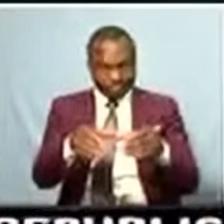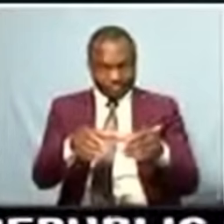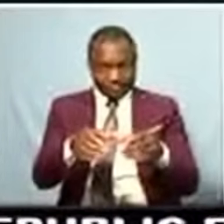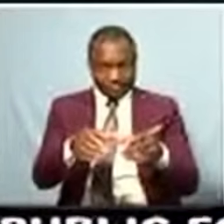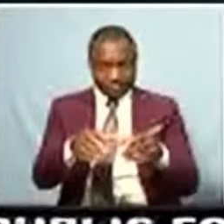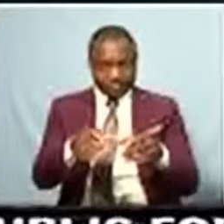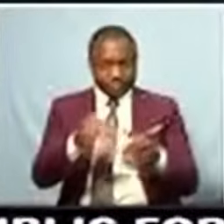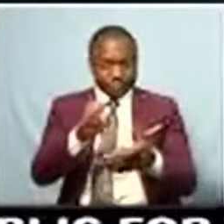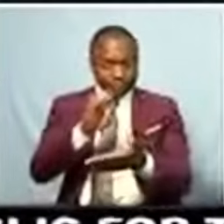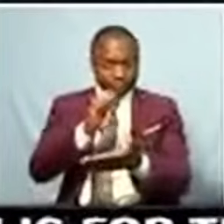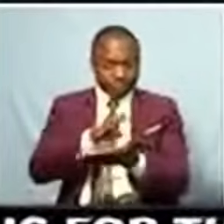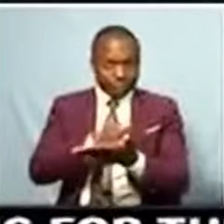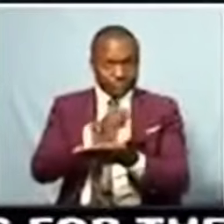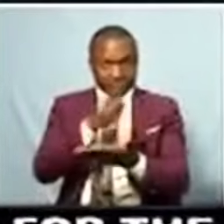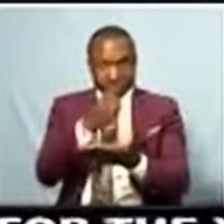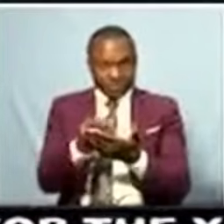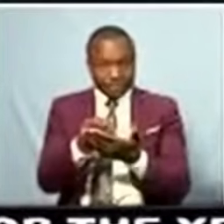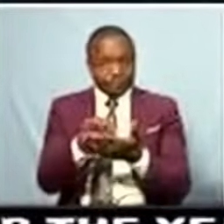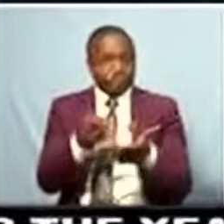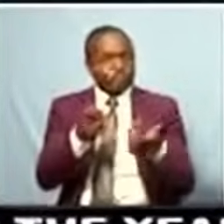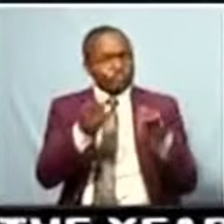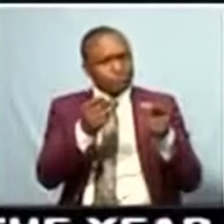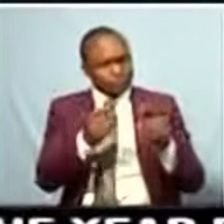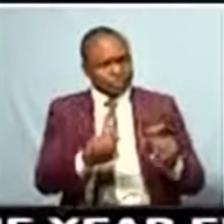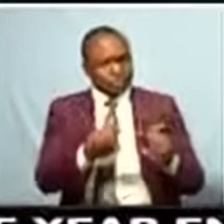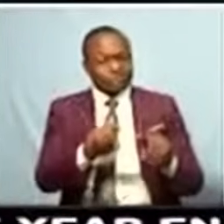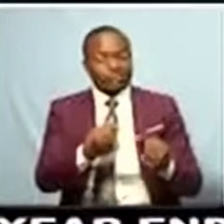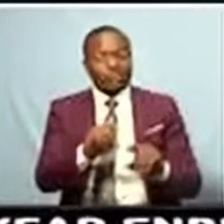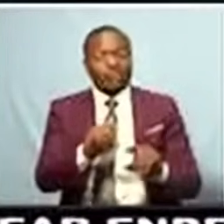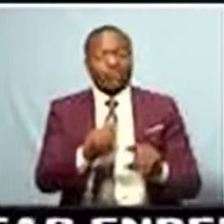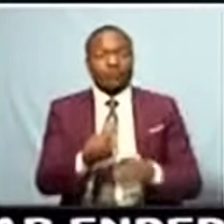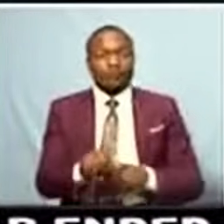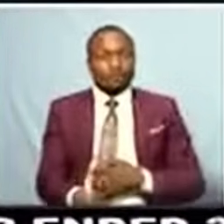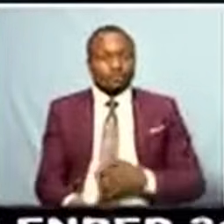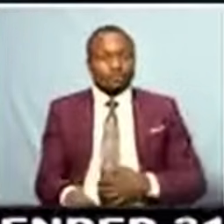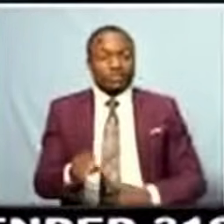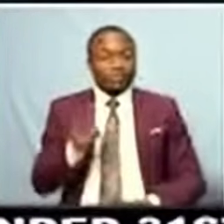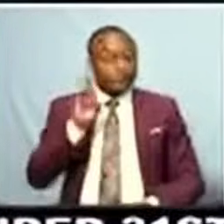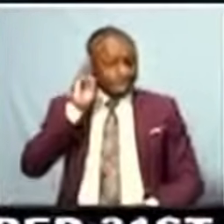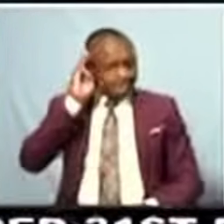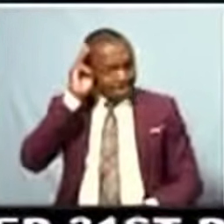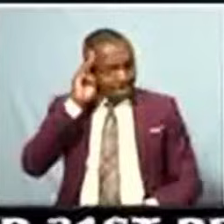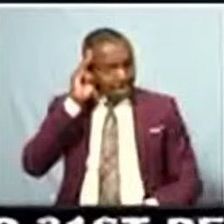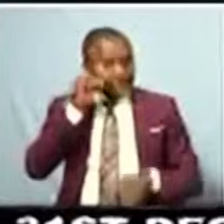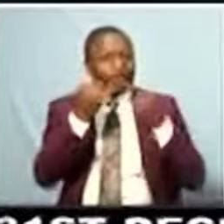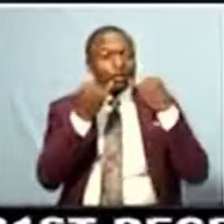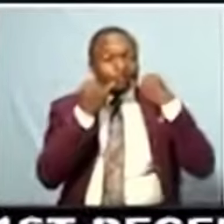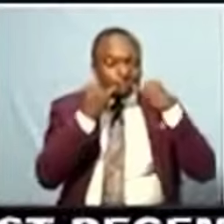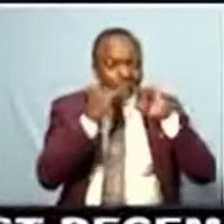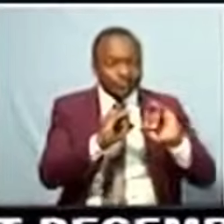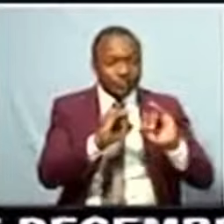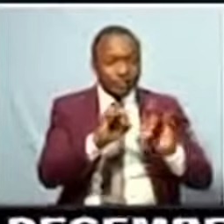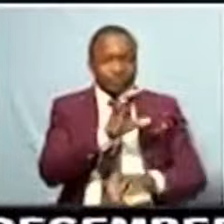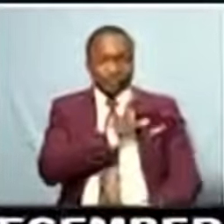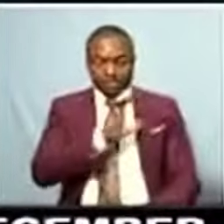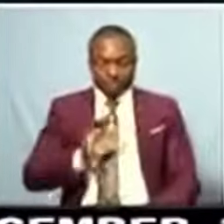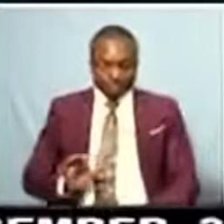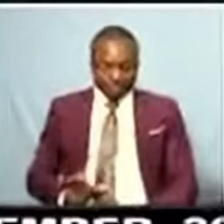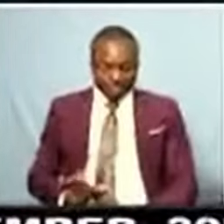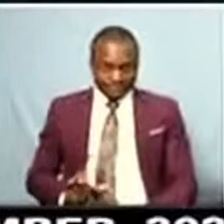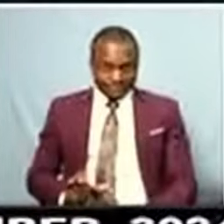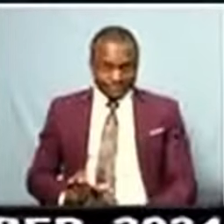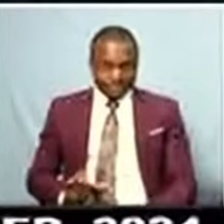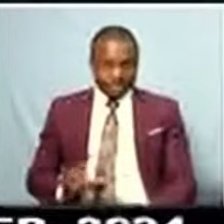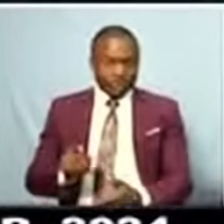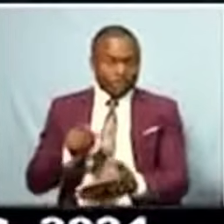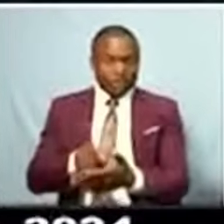the evidence of when the supplier, the ministry notified the supplier of the